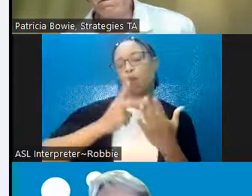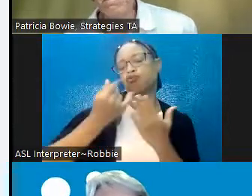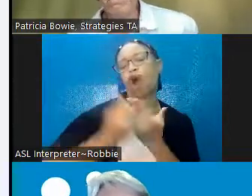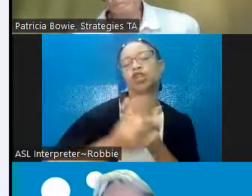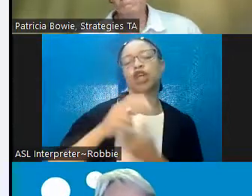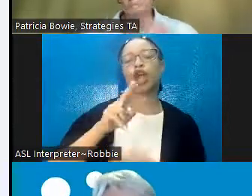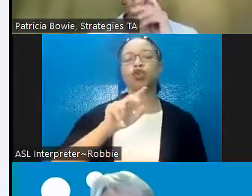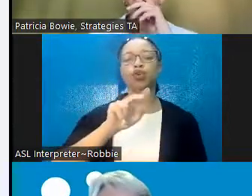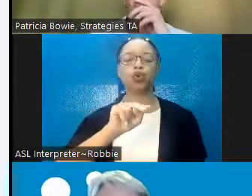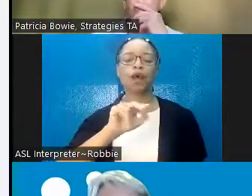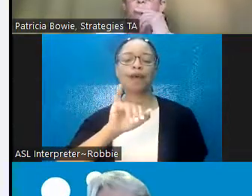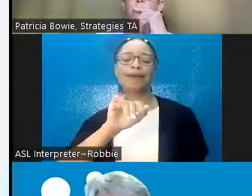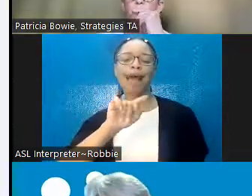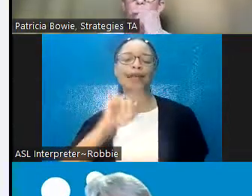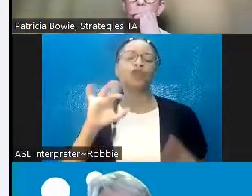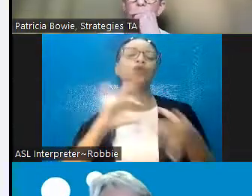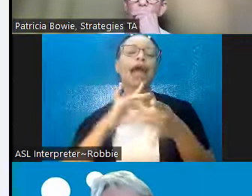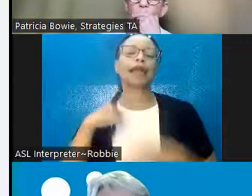and then they don't have to continually,